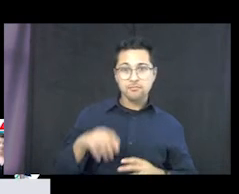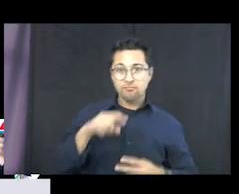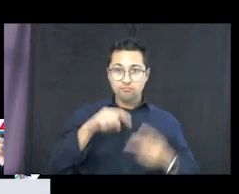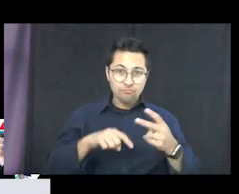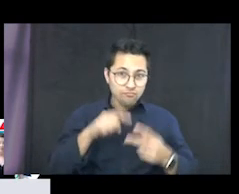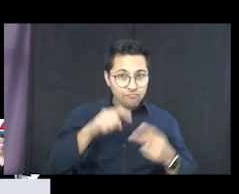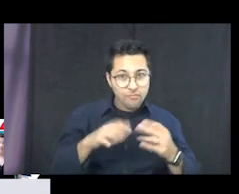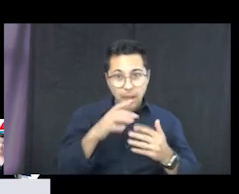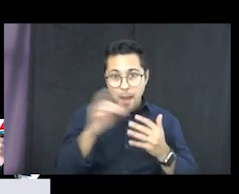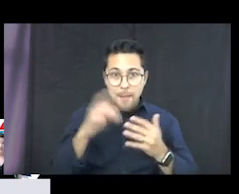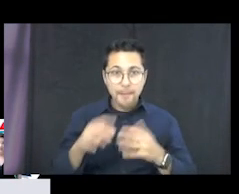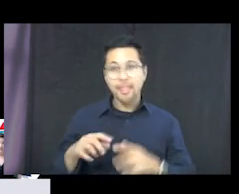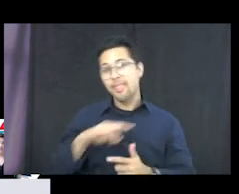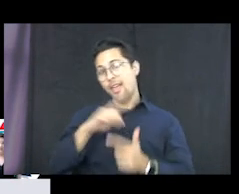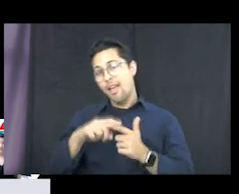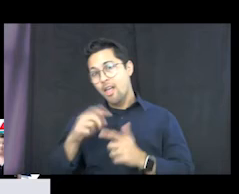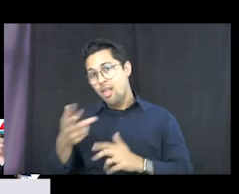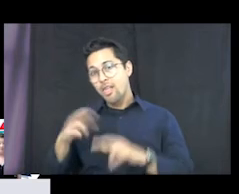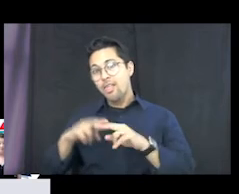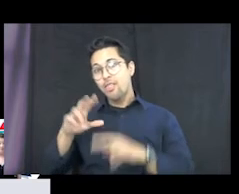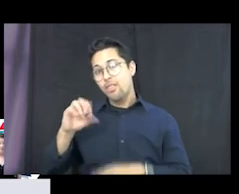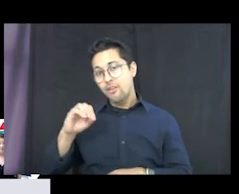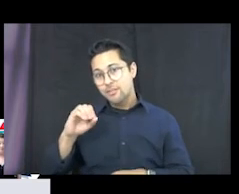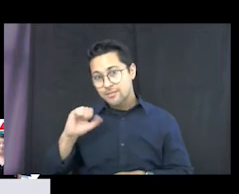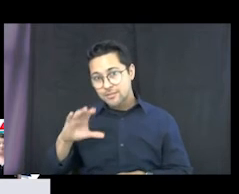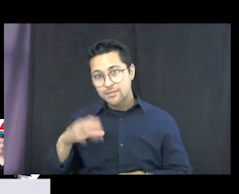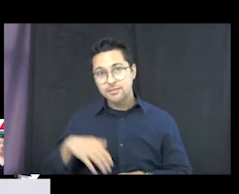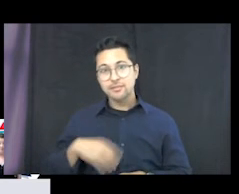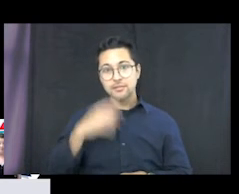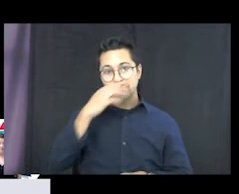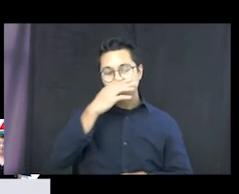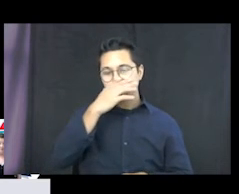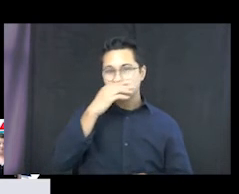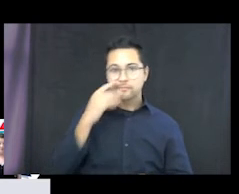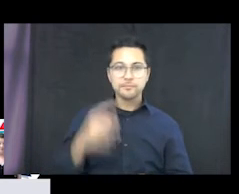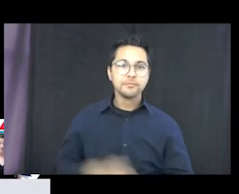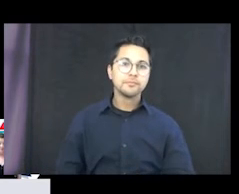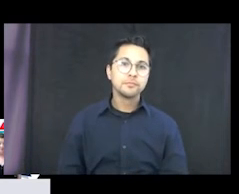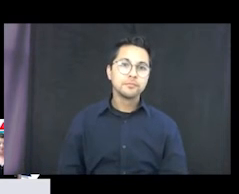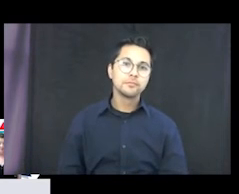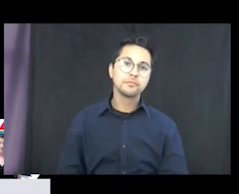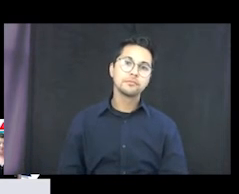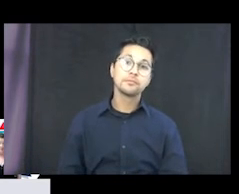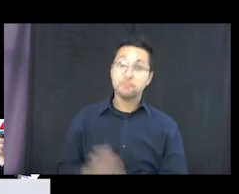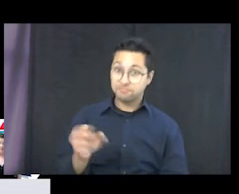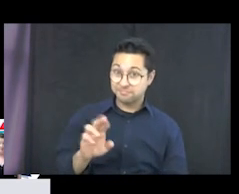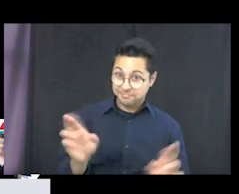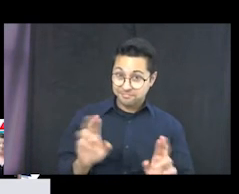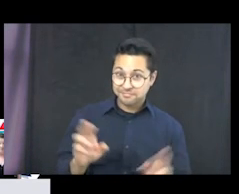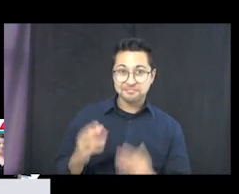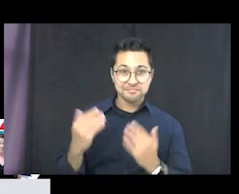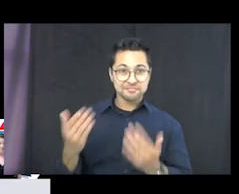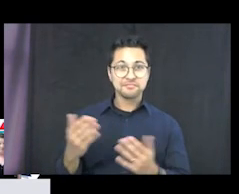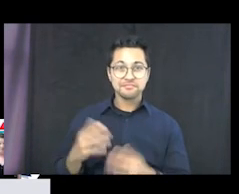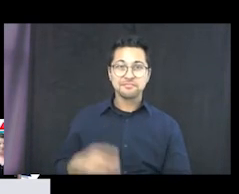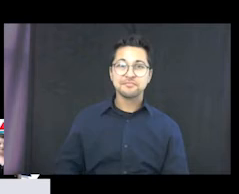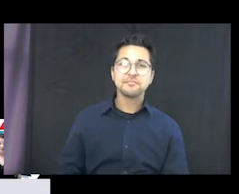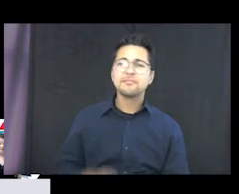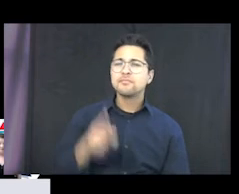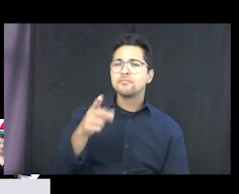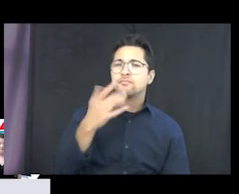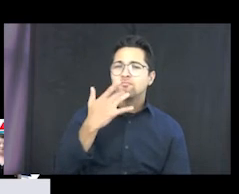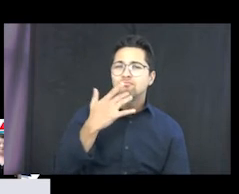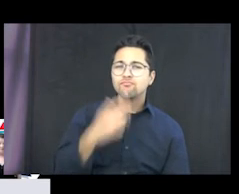From there, 30 seconds to do the matching activity. Are you ready? Here we go. Round one. Would you